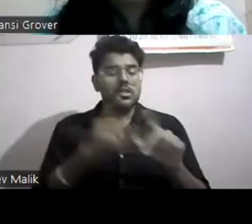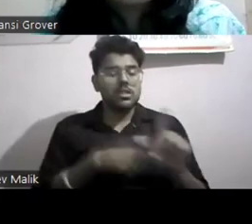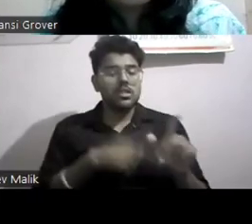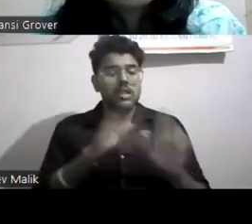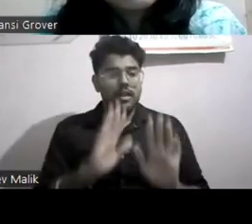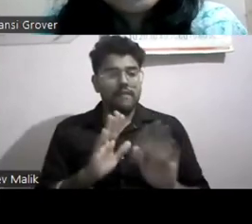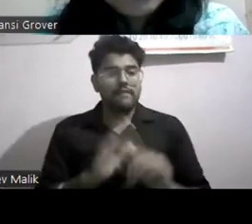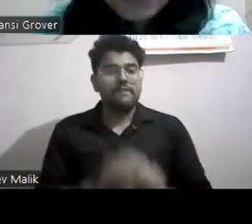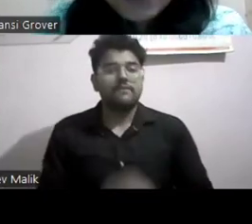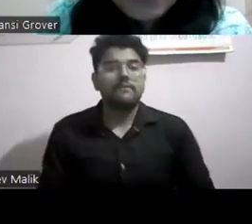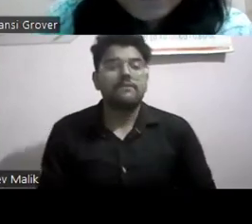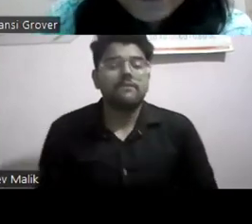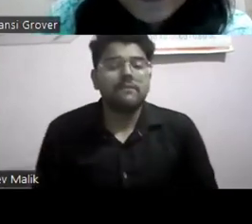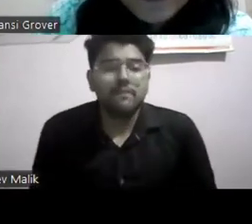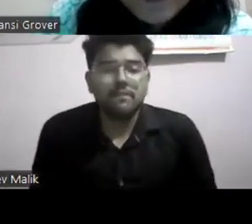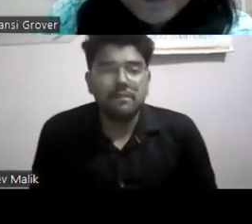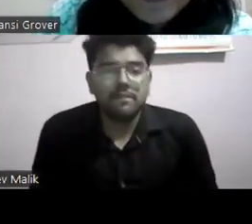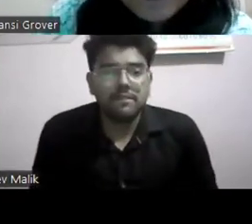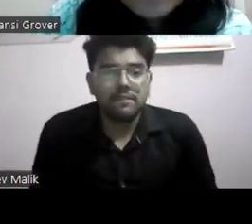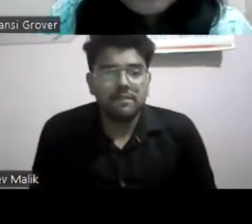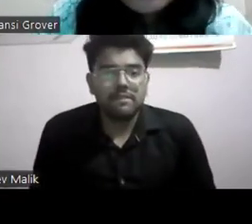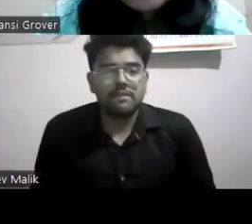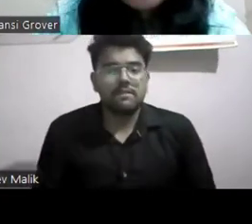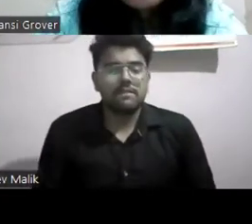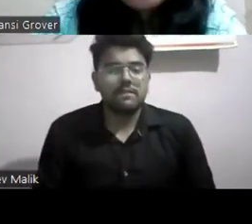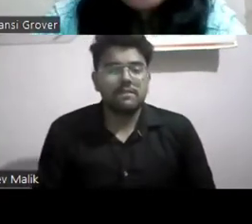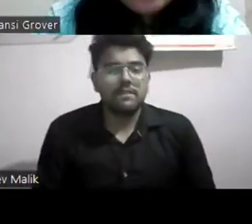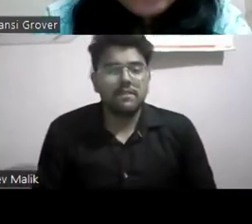dealing with a mental disability.